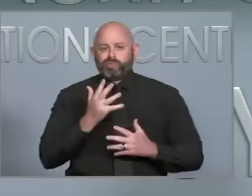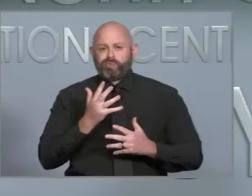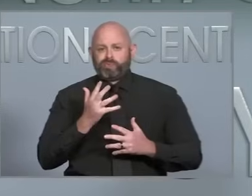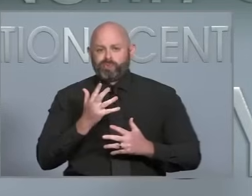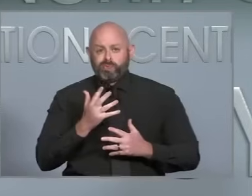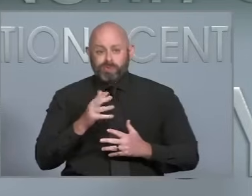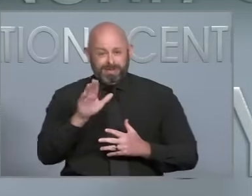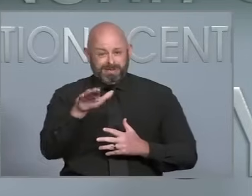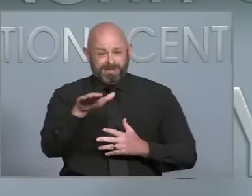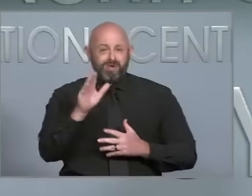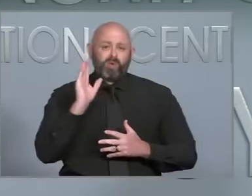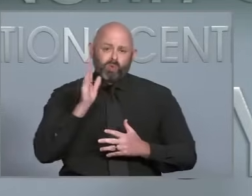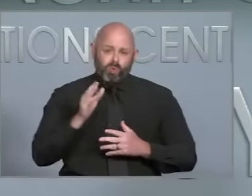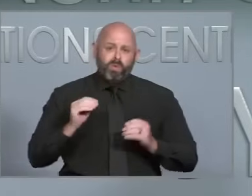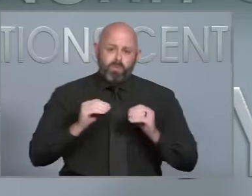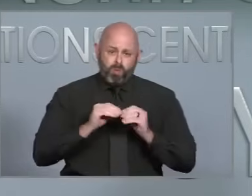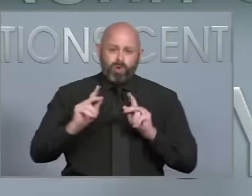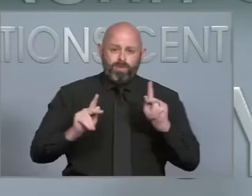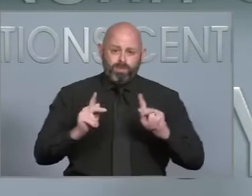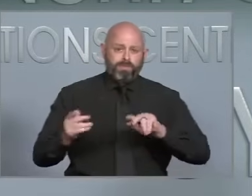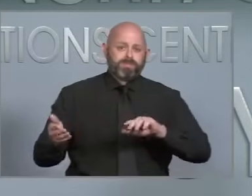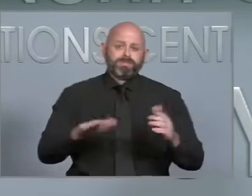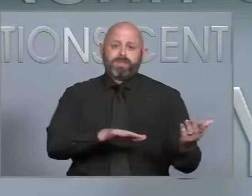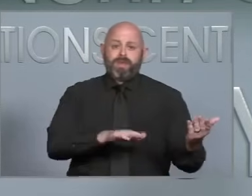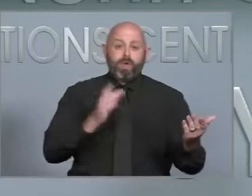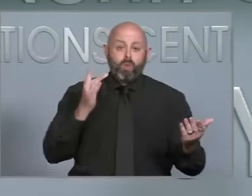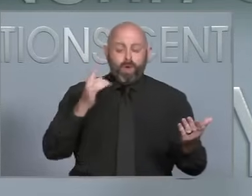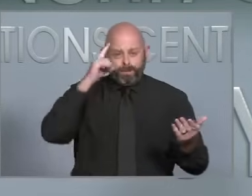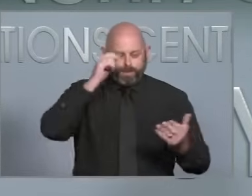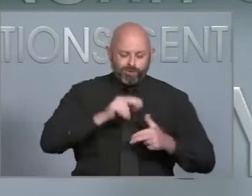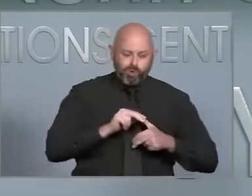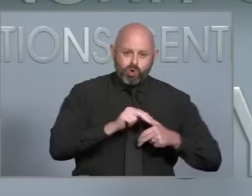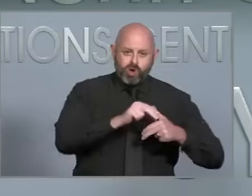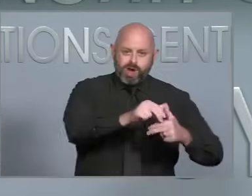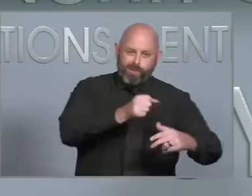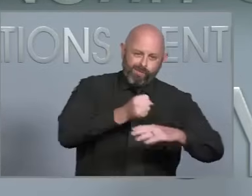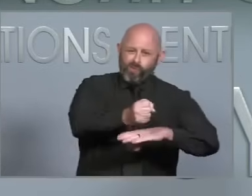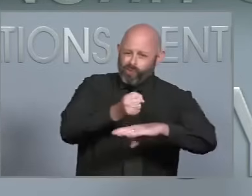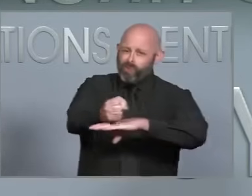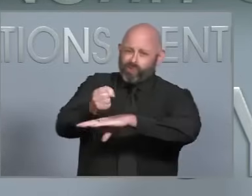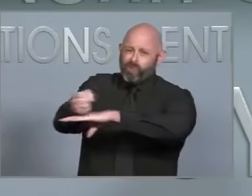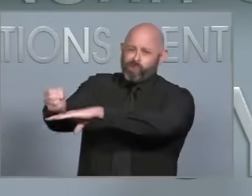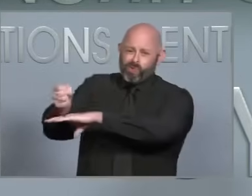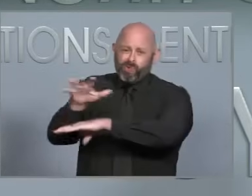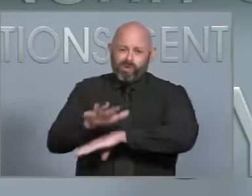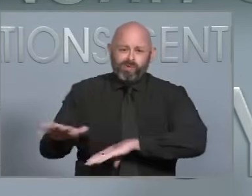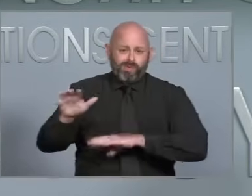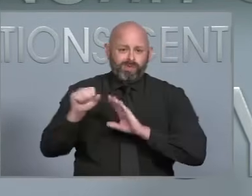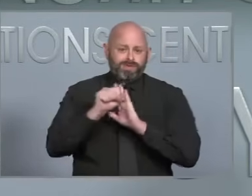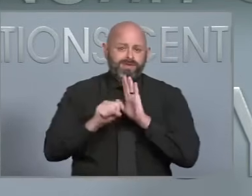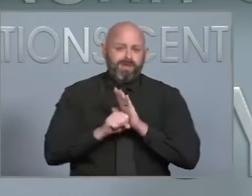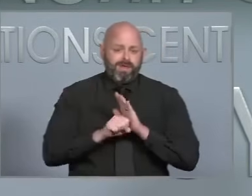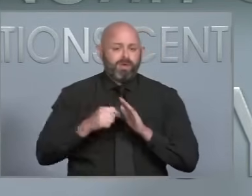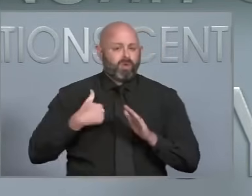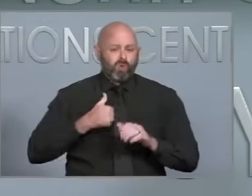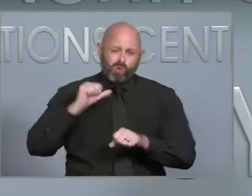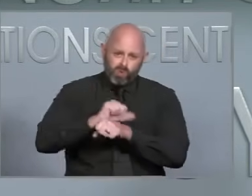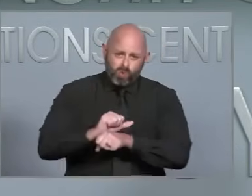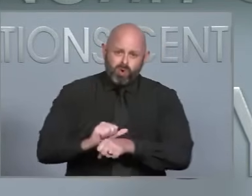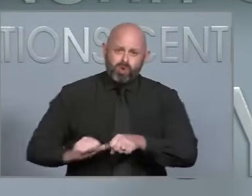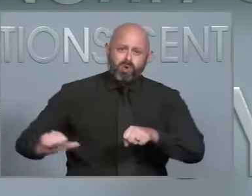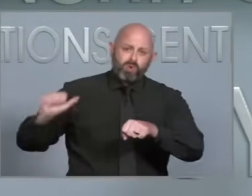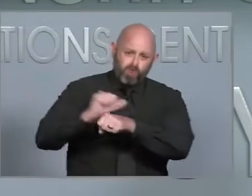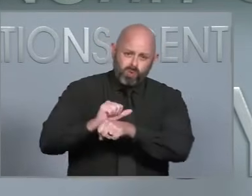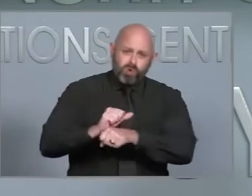more as we know this storm is continuing across our state. We are working to try to prevent as many as we possibly